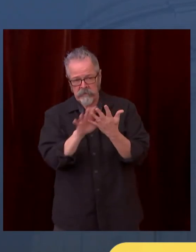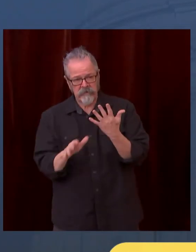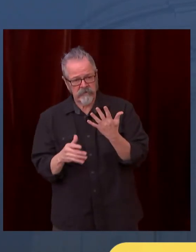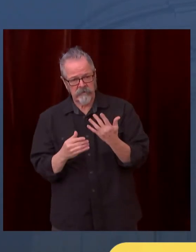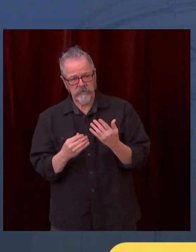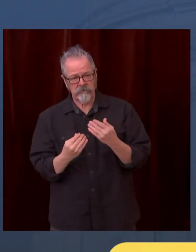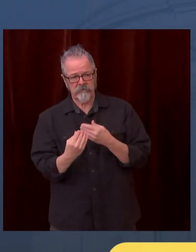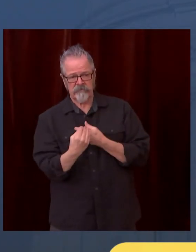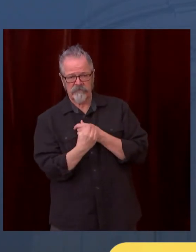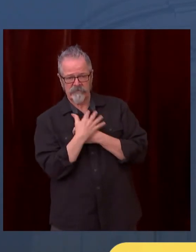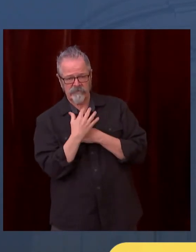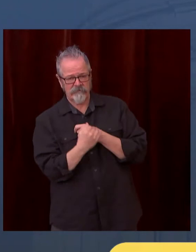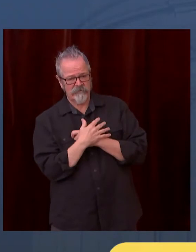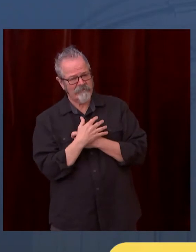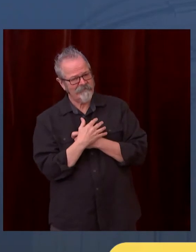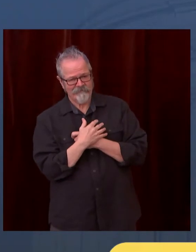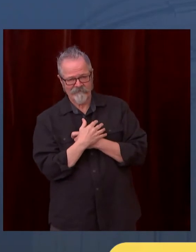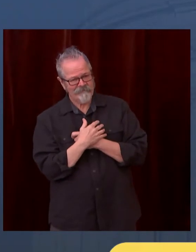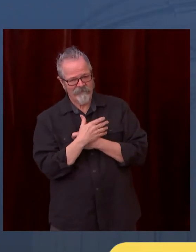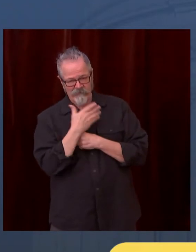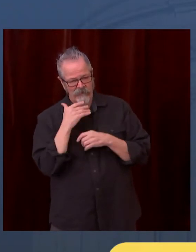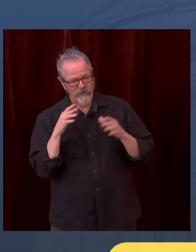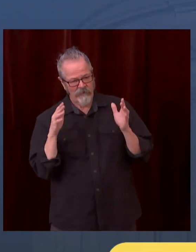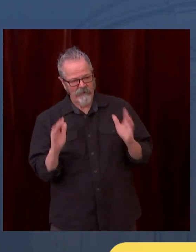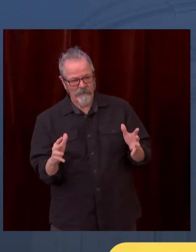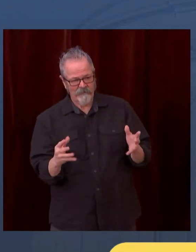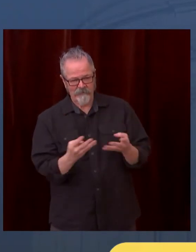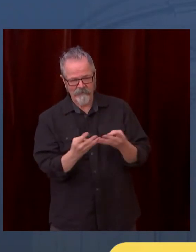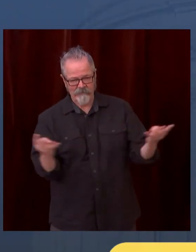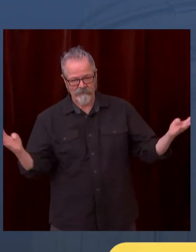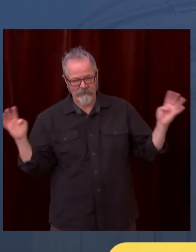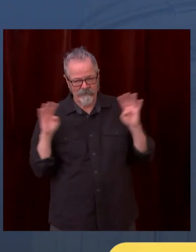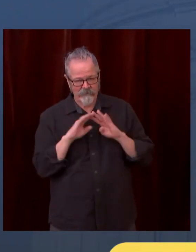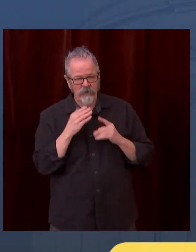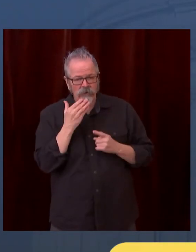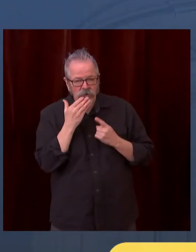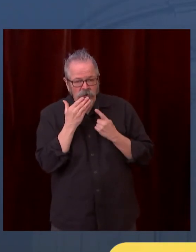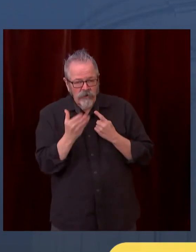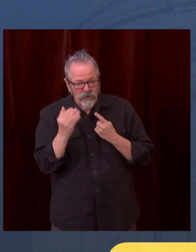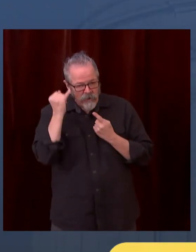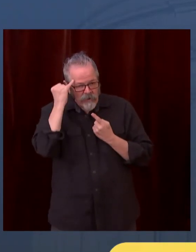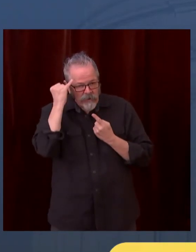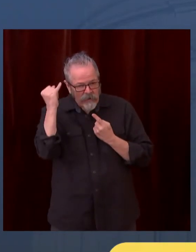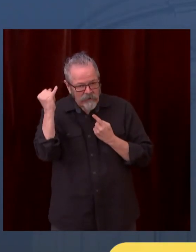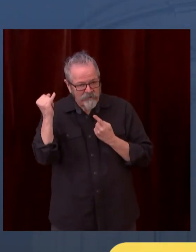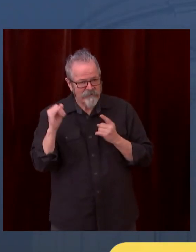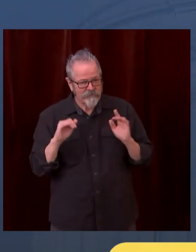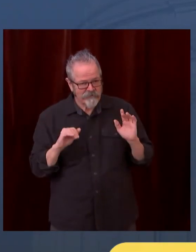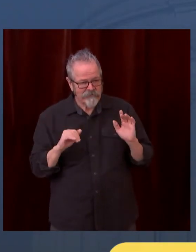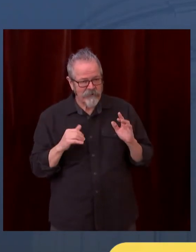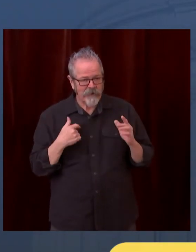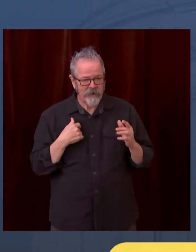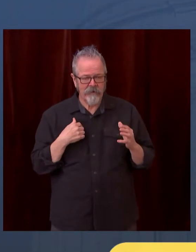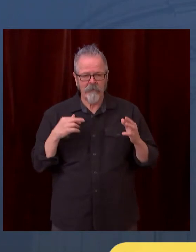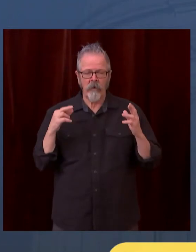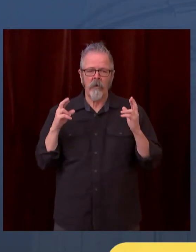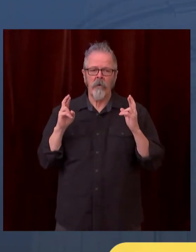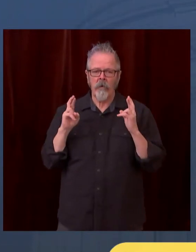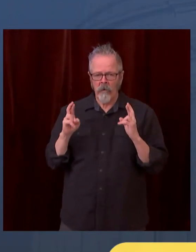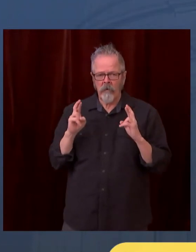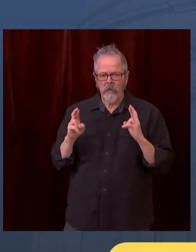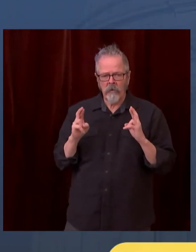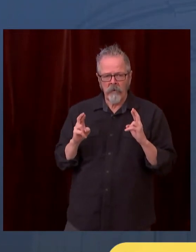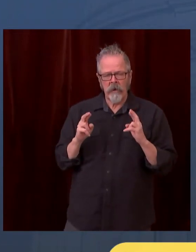that security threat eases. I'm hopeful that will come relatively shortly. But we rely on